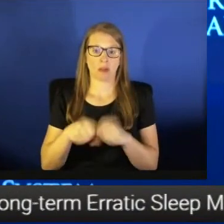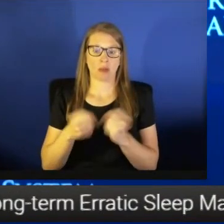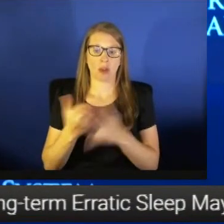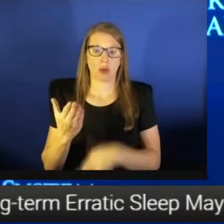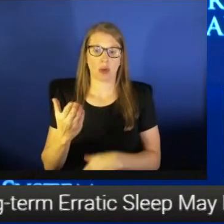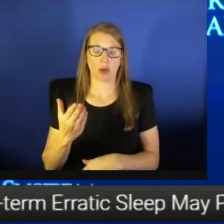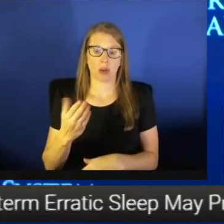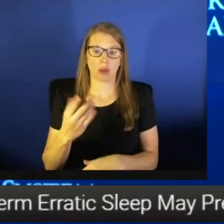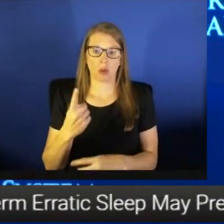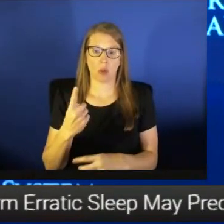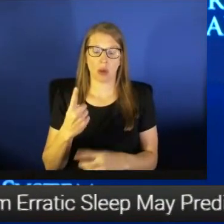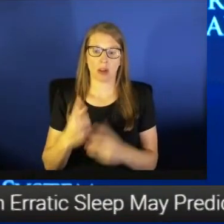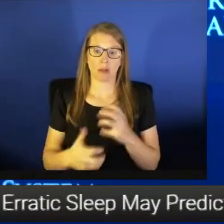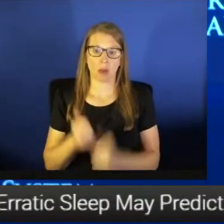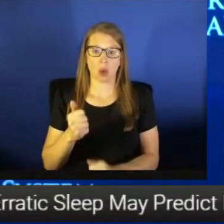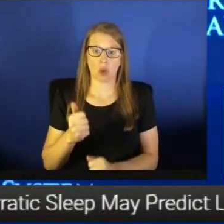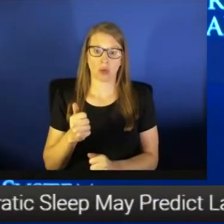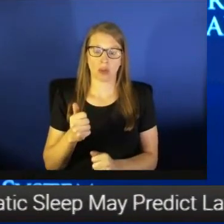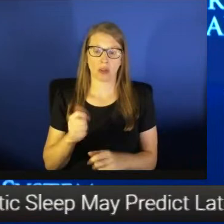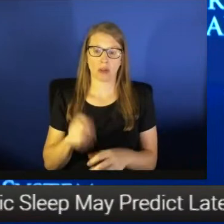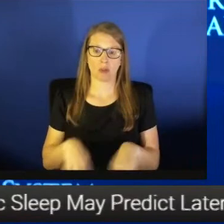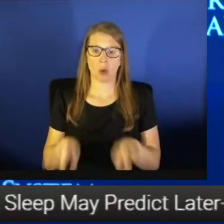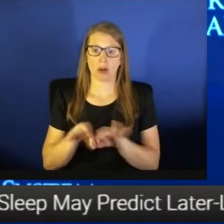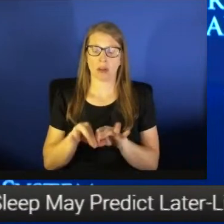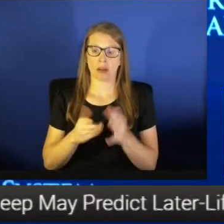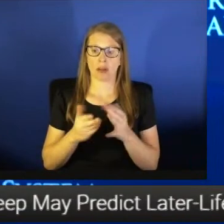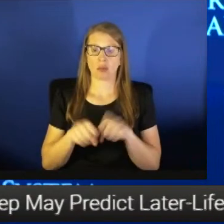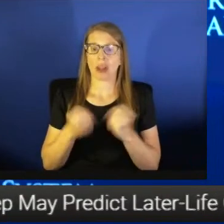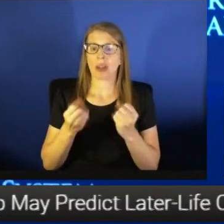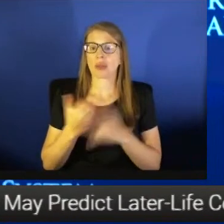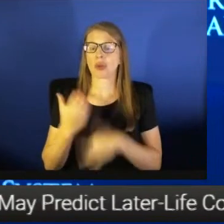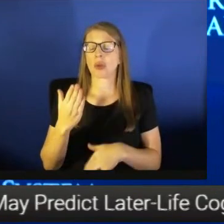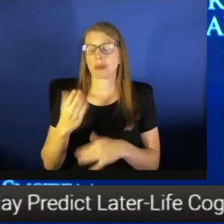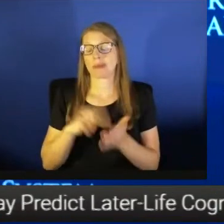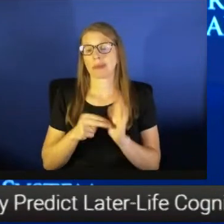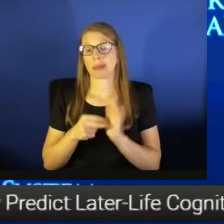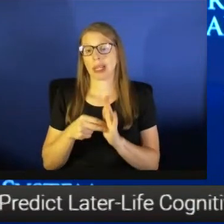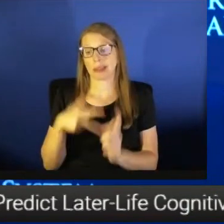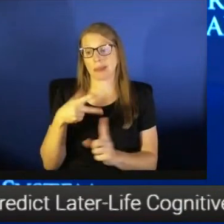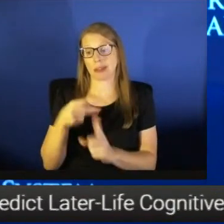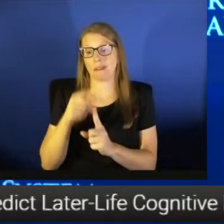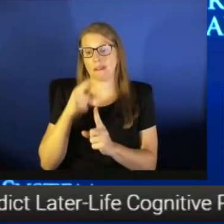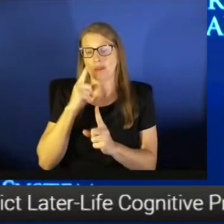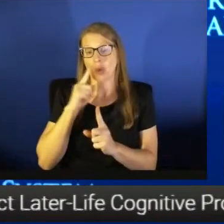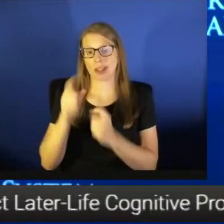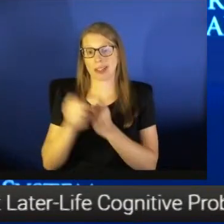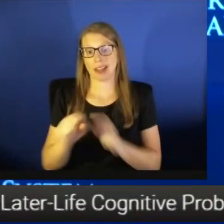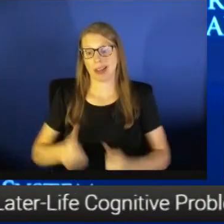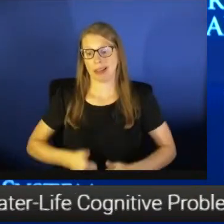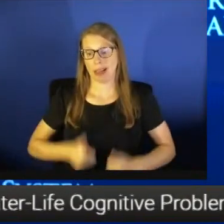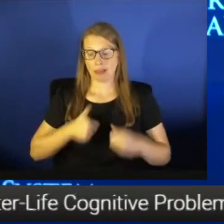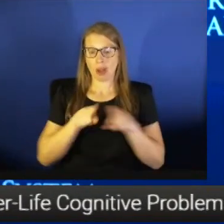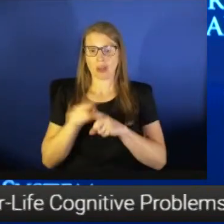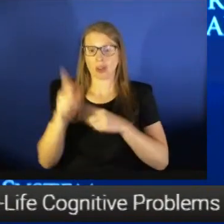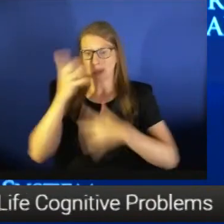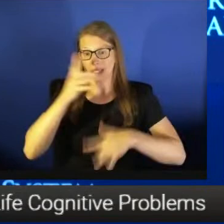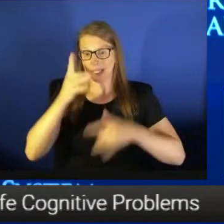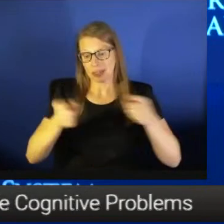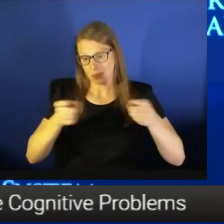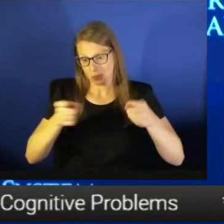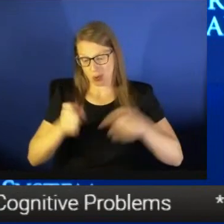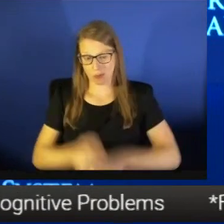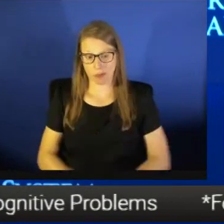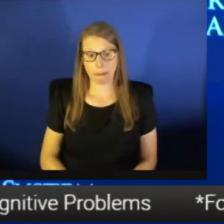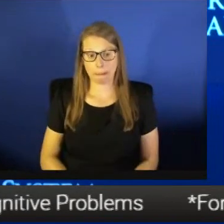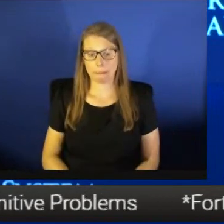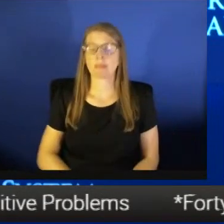important breakthroughs is immunizations for saving lives, for controlling disease. And again, getting in to see the